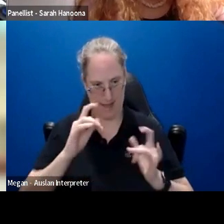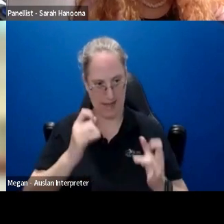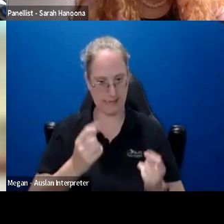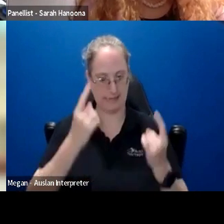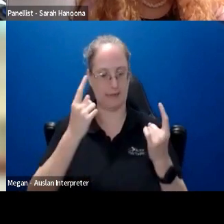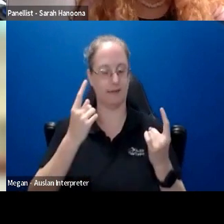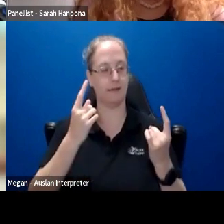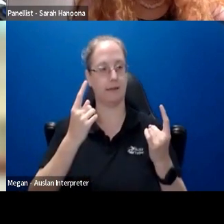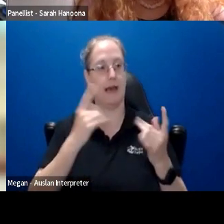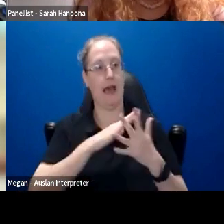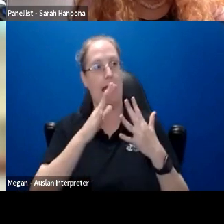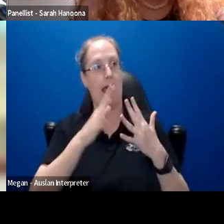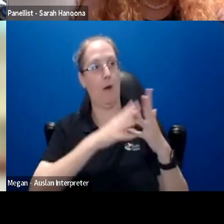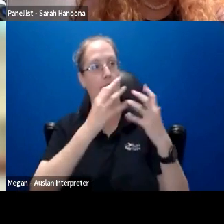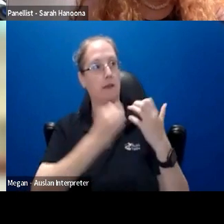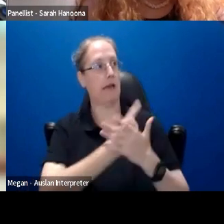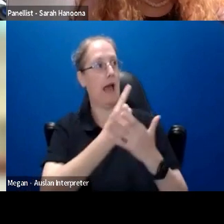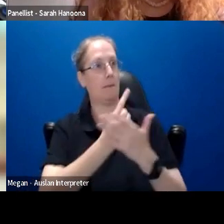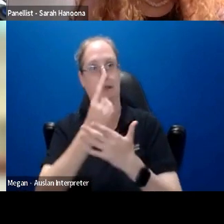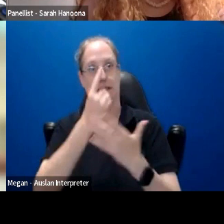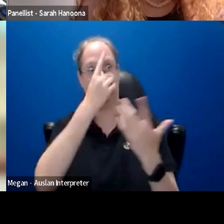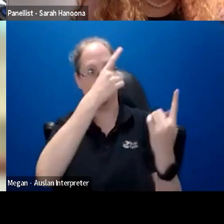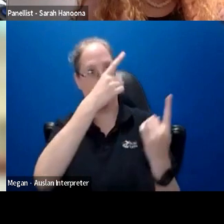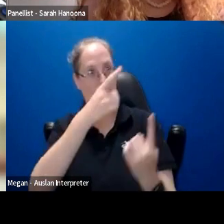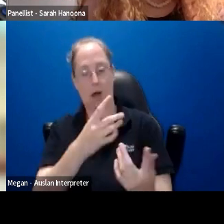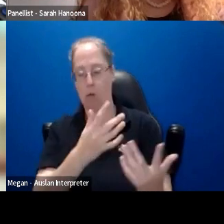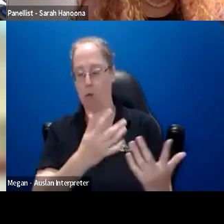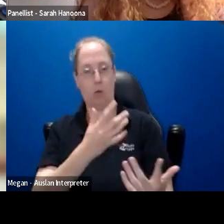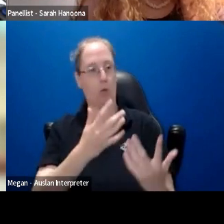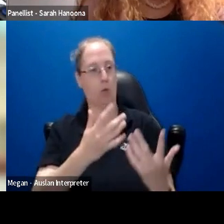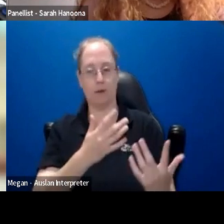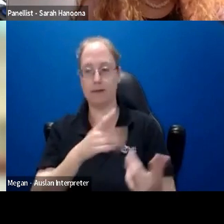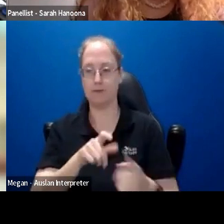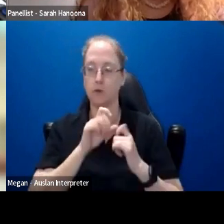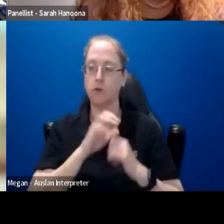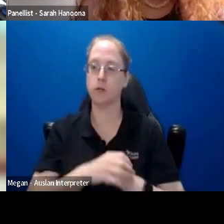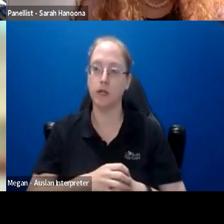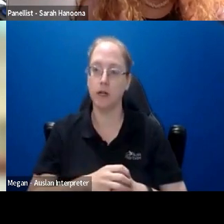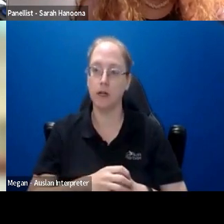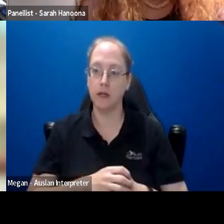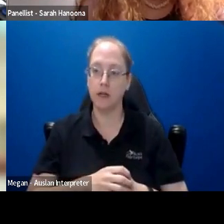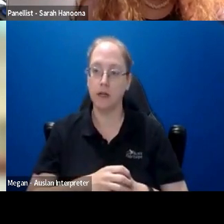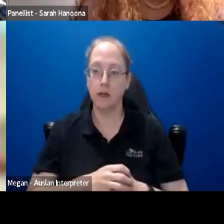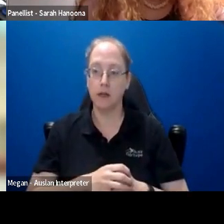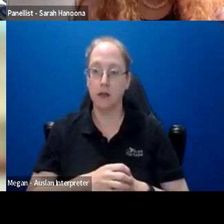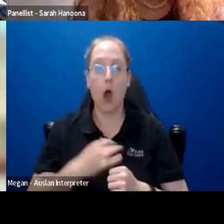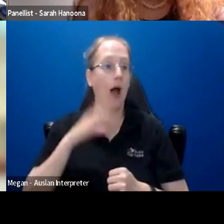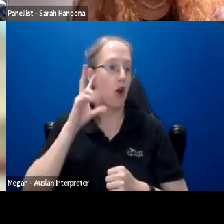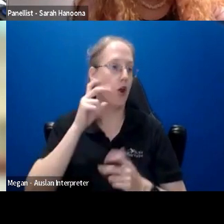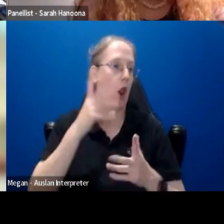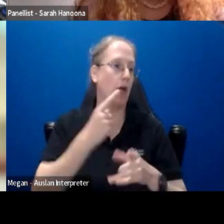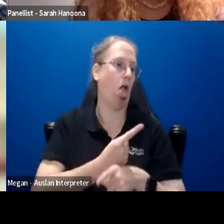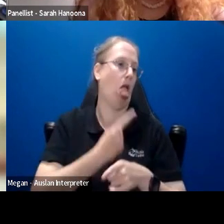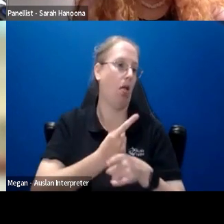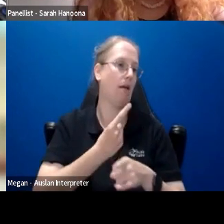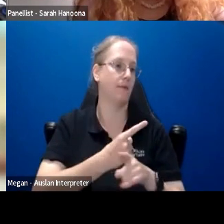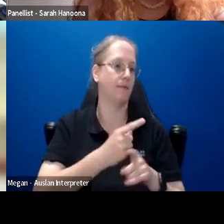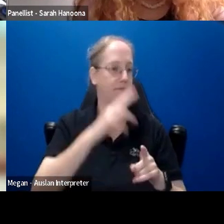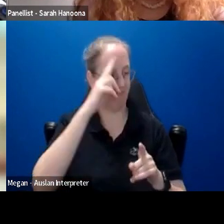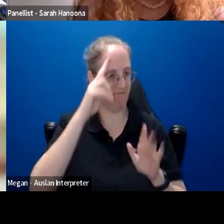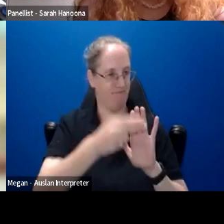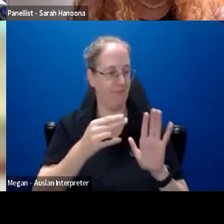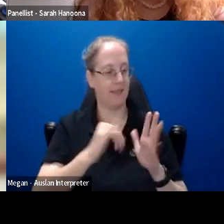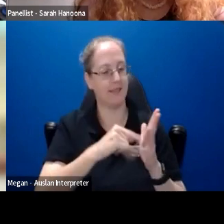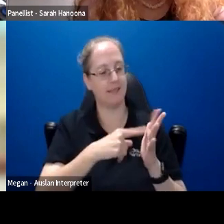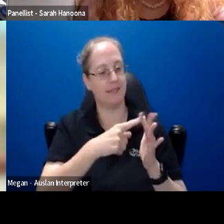understanding how does everything works here. And also like I have heard so many stereotype about Australia when I first came